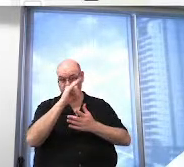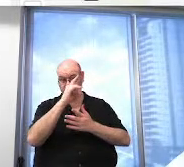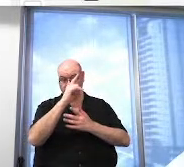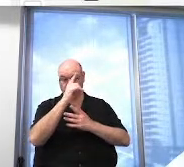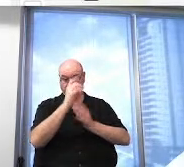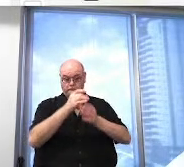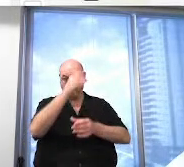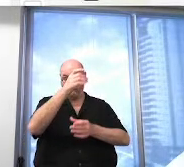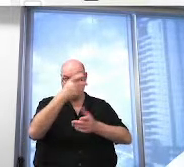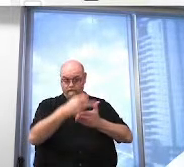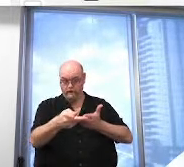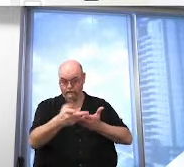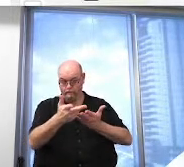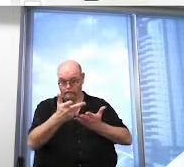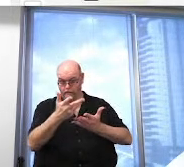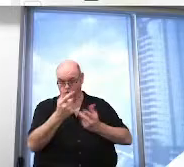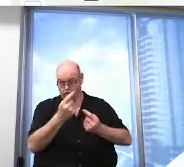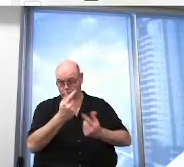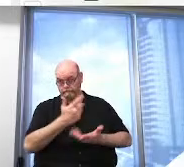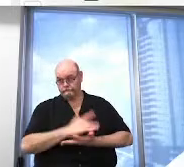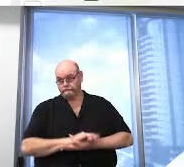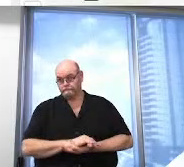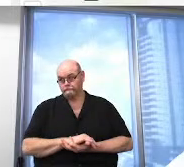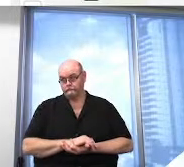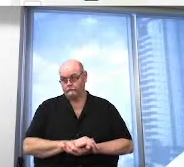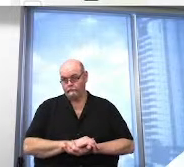of these poles.